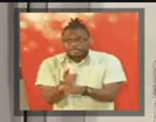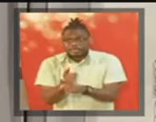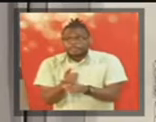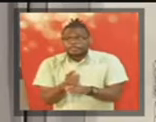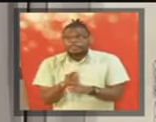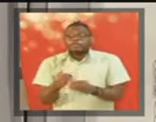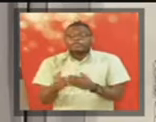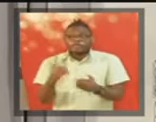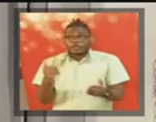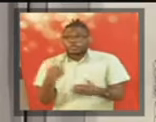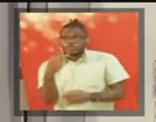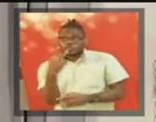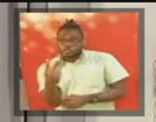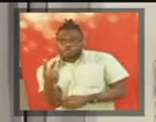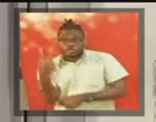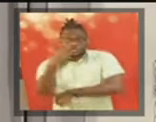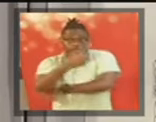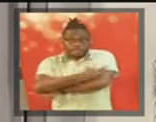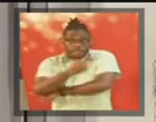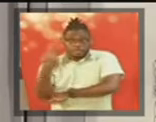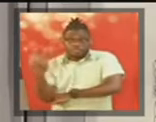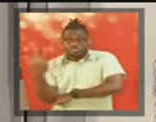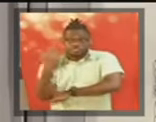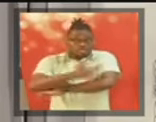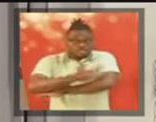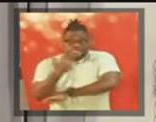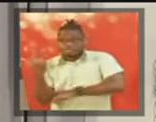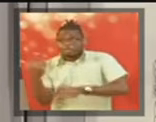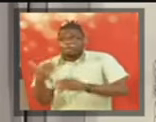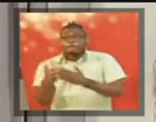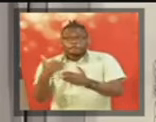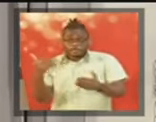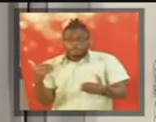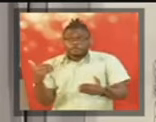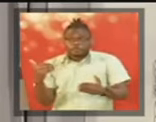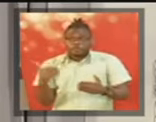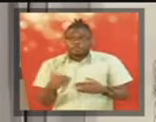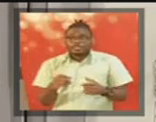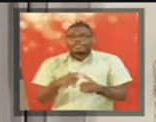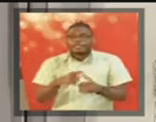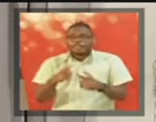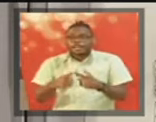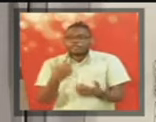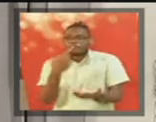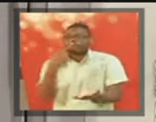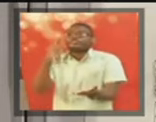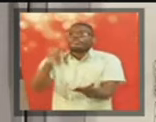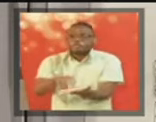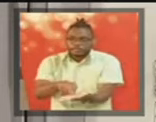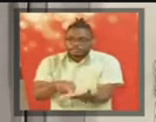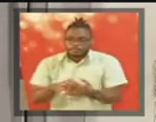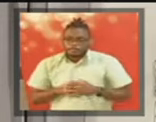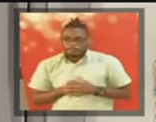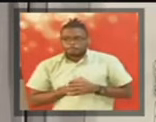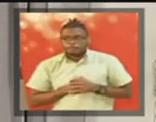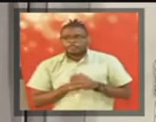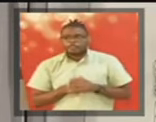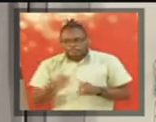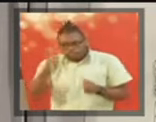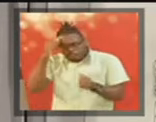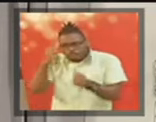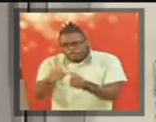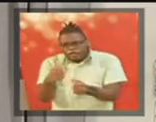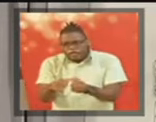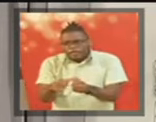days usually, 2 to 3 days. And that is realistic in terms of almost real time as to how we're getting the swabs taken and how we are